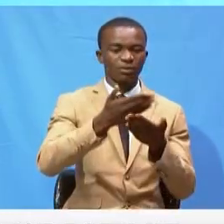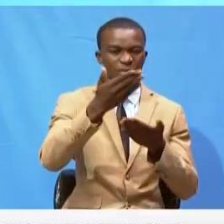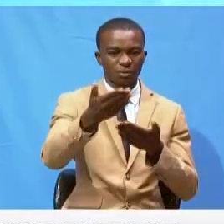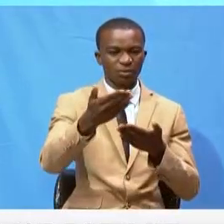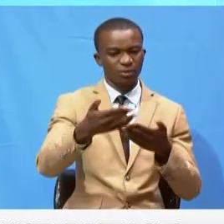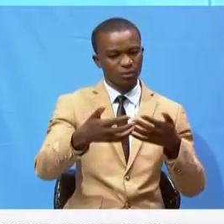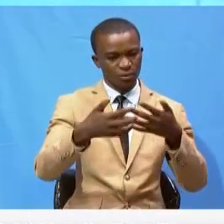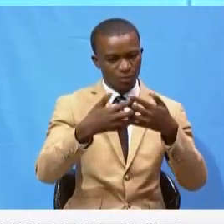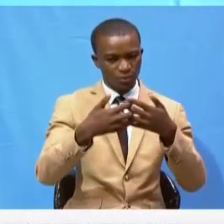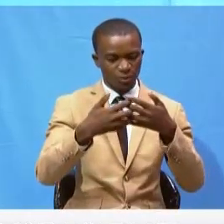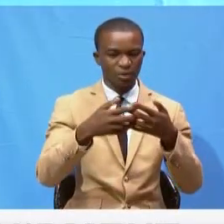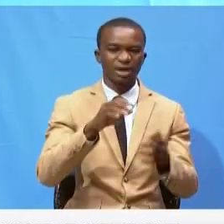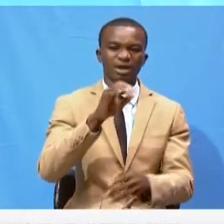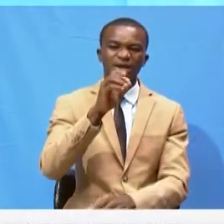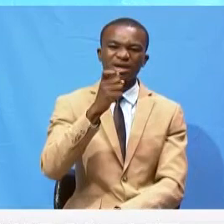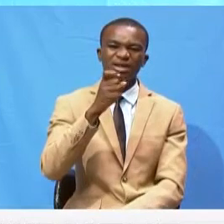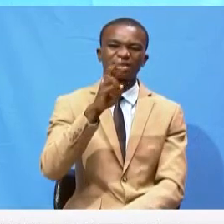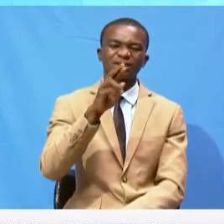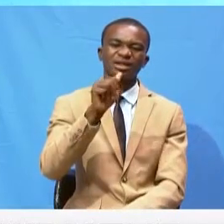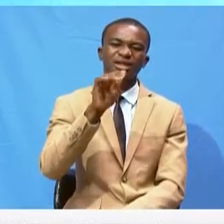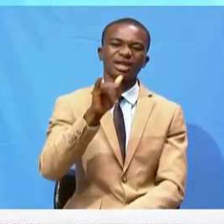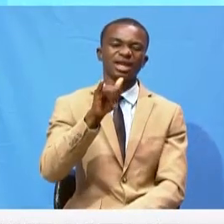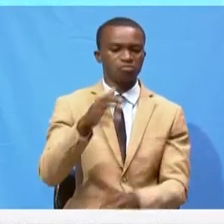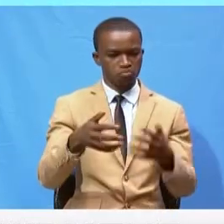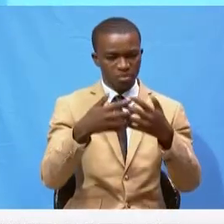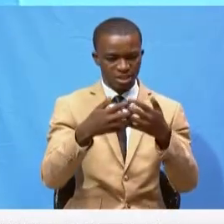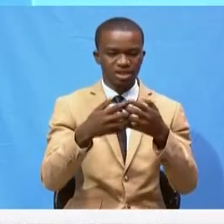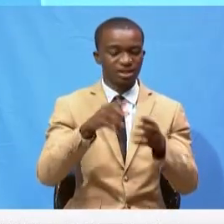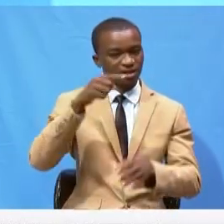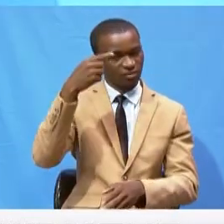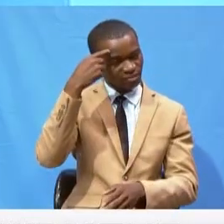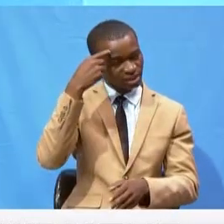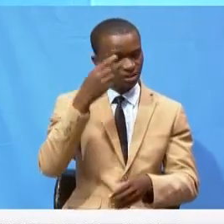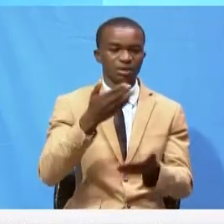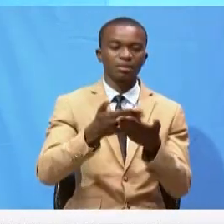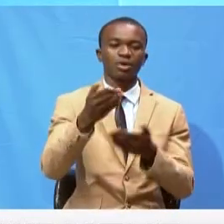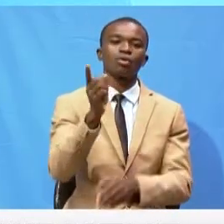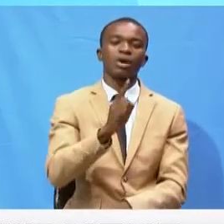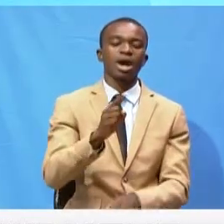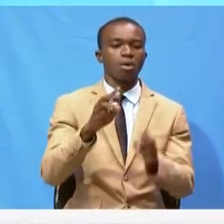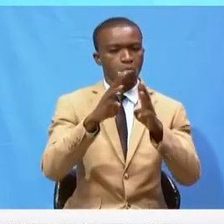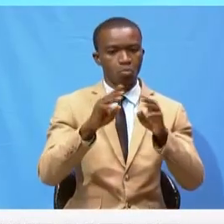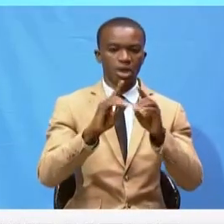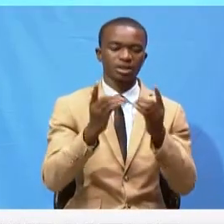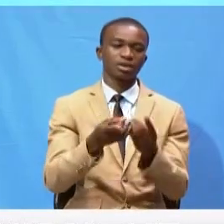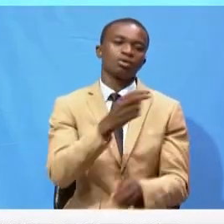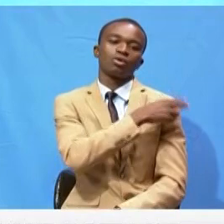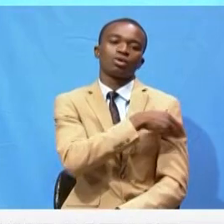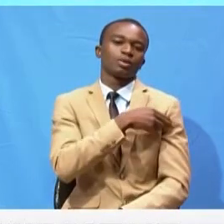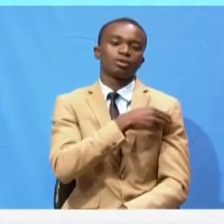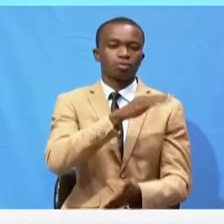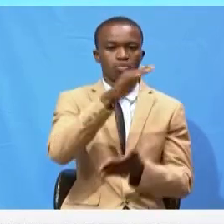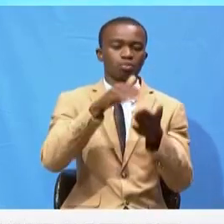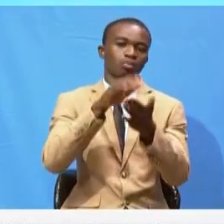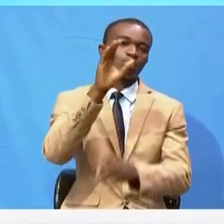digital X-ray and modern ultrasound equipment for Mumbwa District Hospital in Central Province. Mumbwa